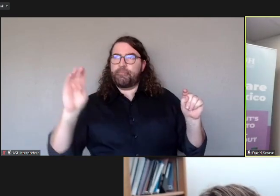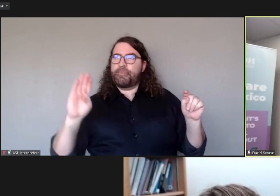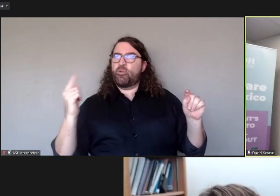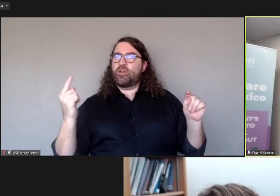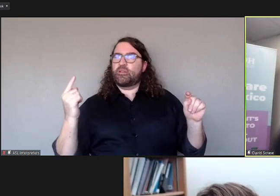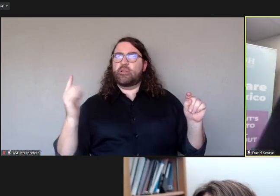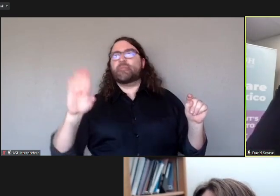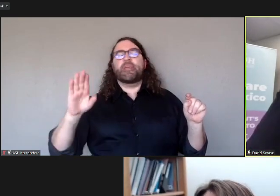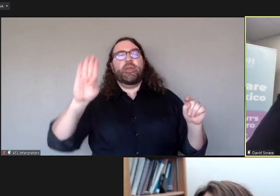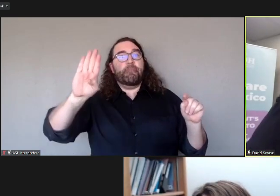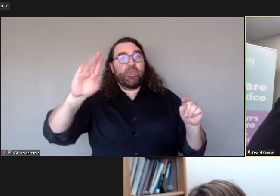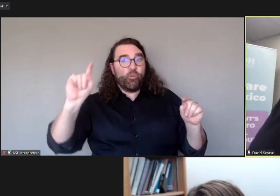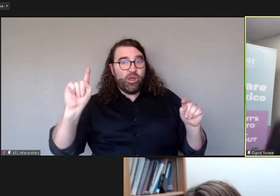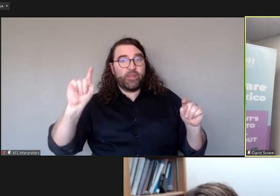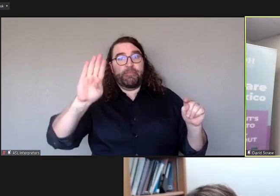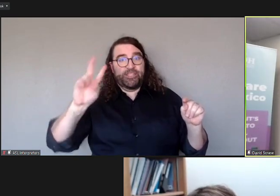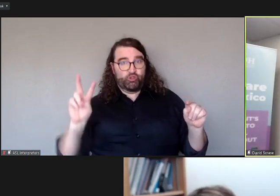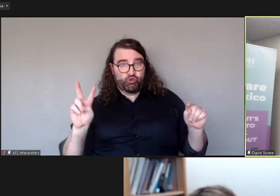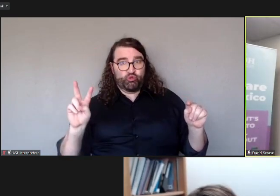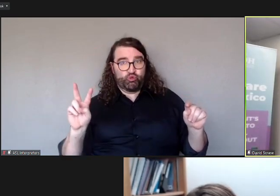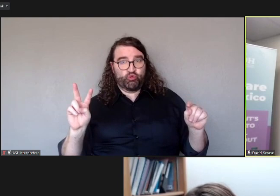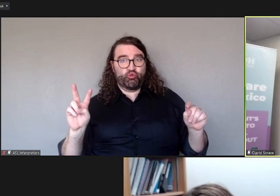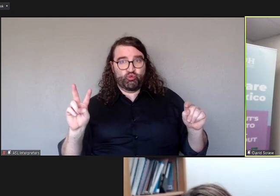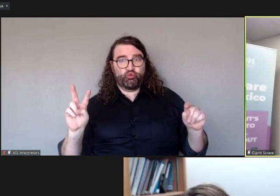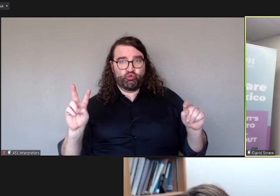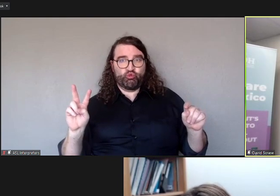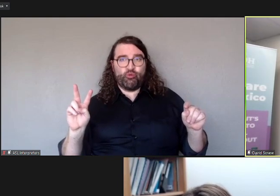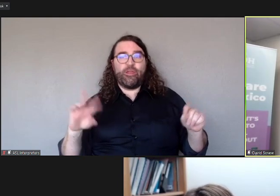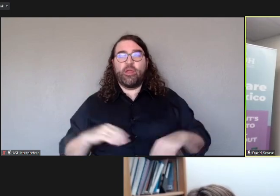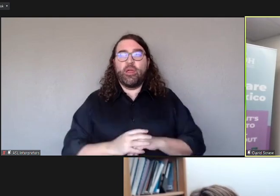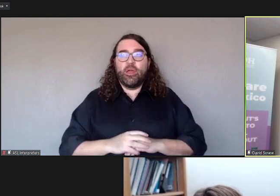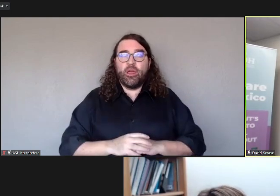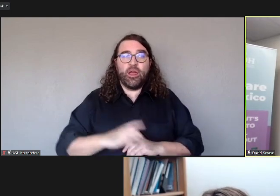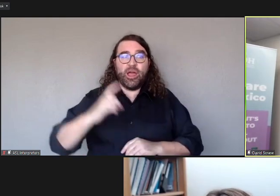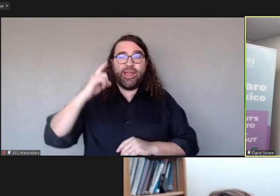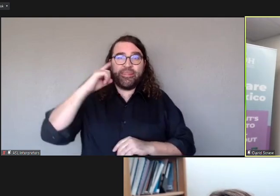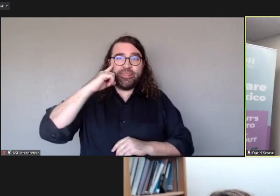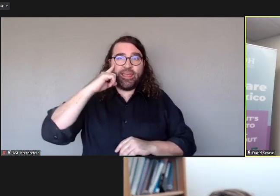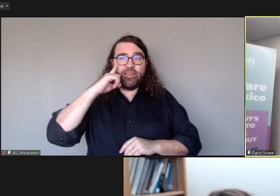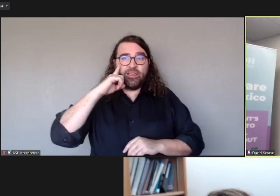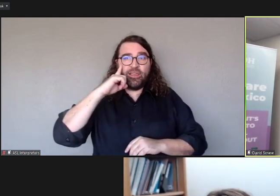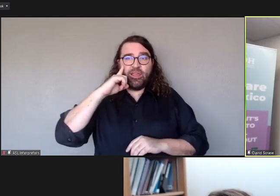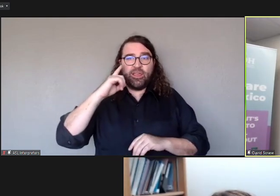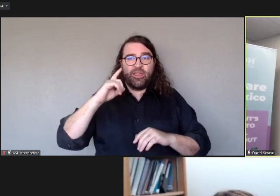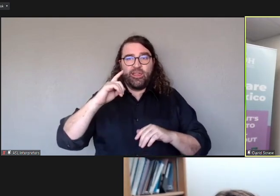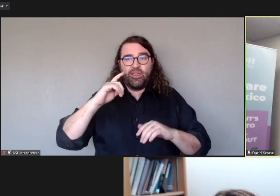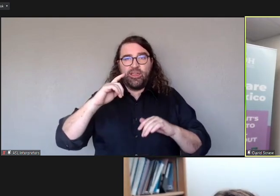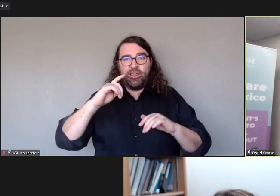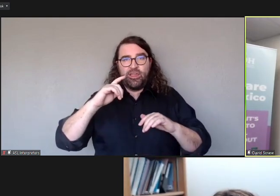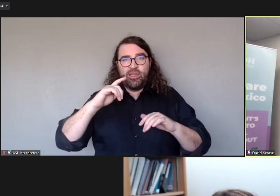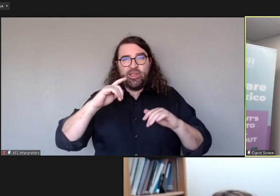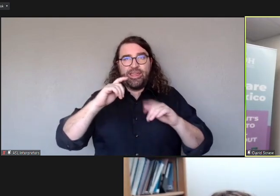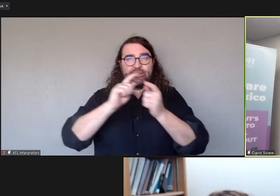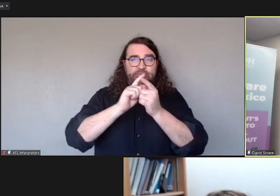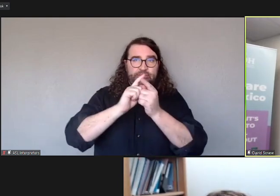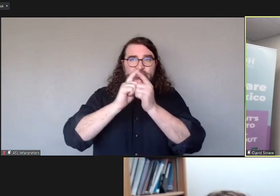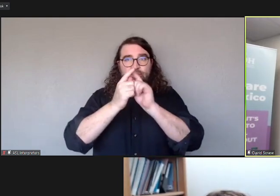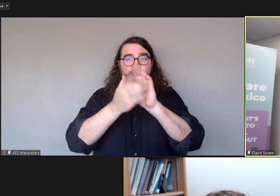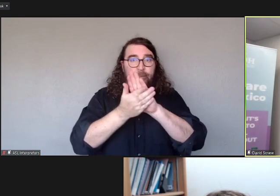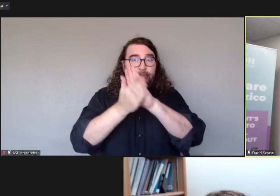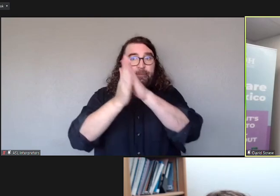B1 and B2. I guess it is part 1 and part 2. I think we're evolving toward a milder illness. So if